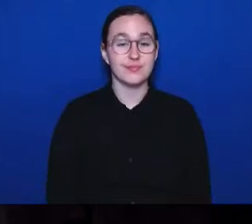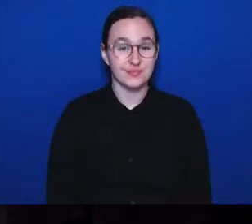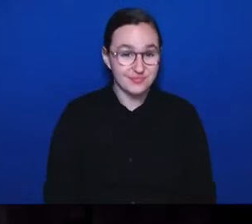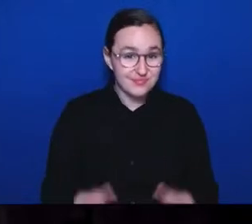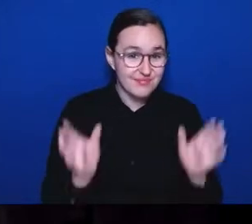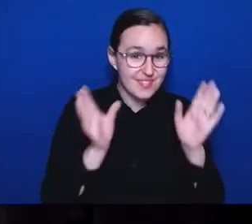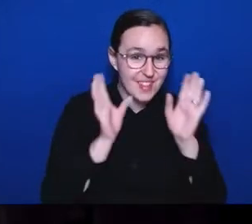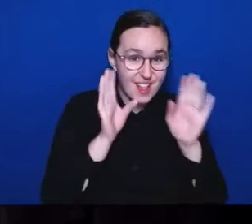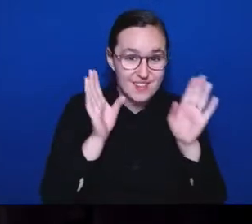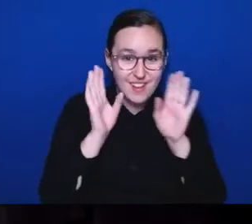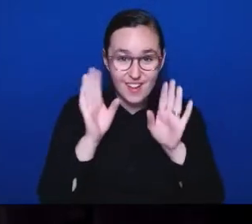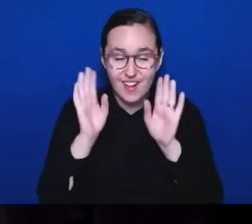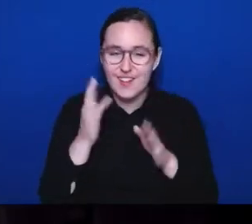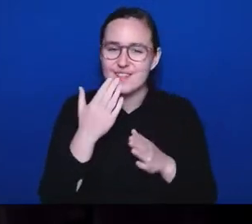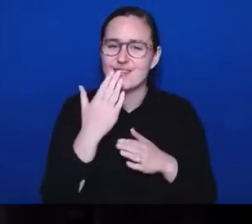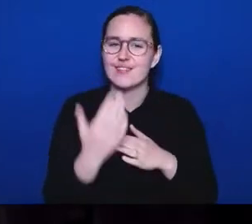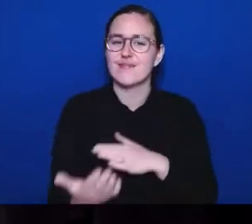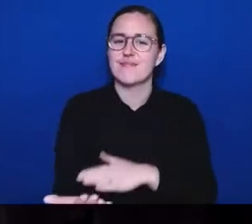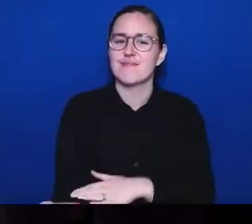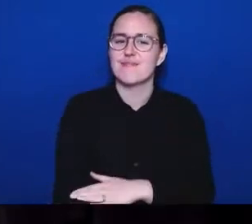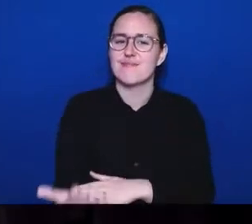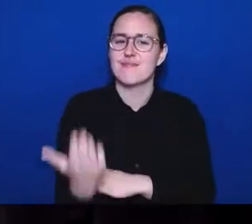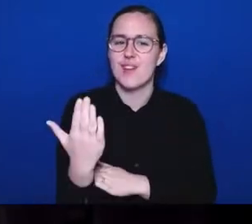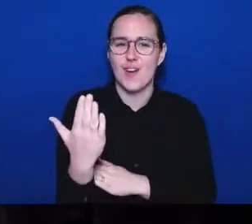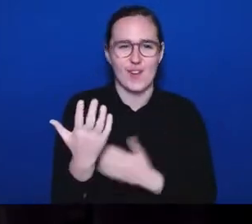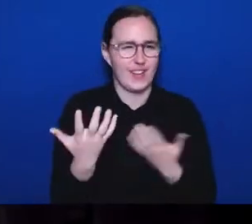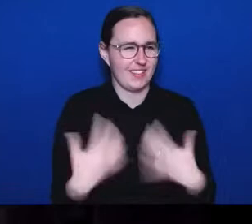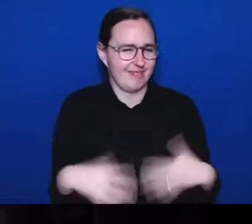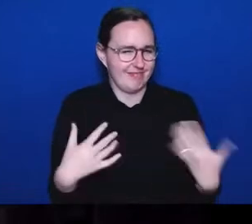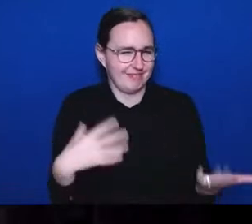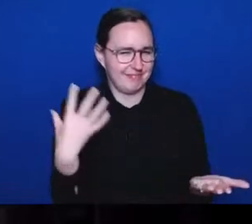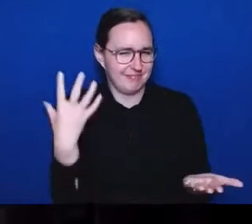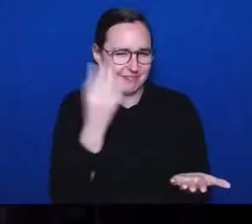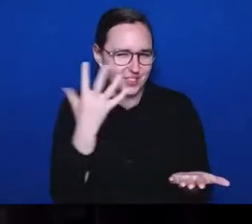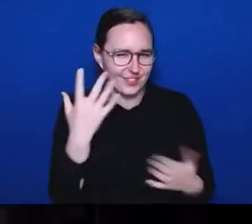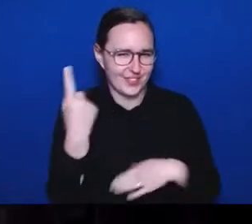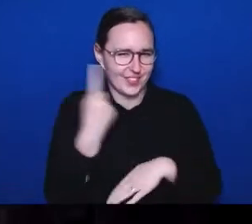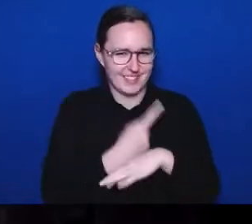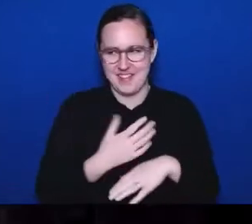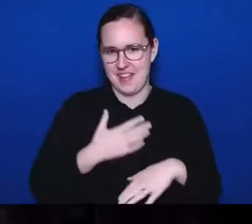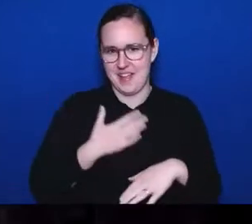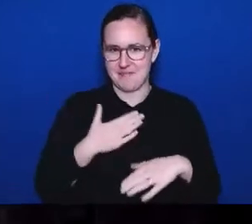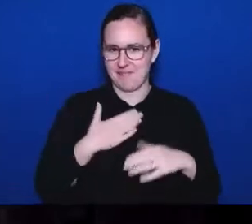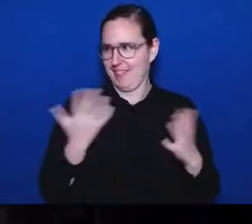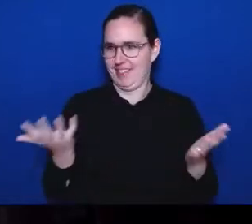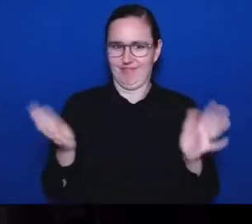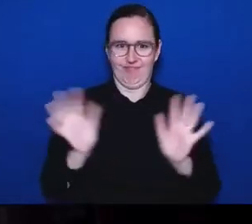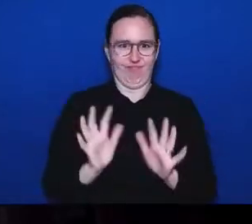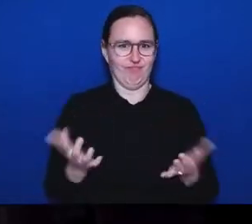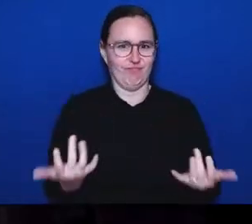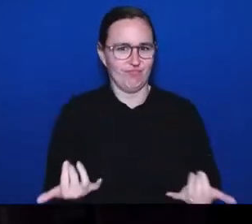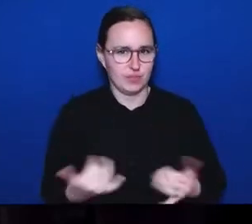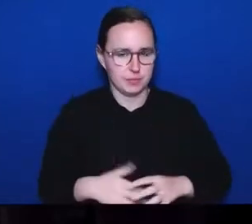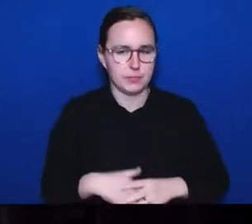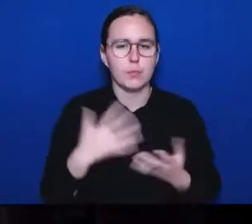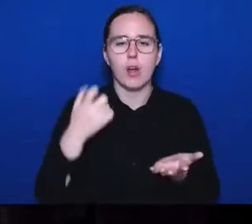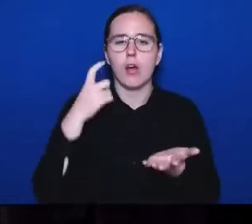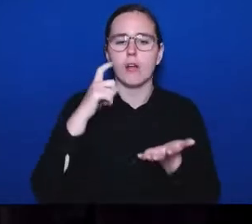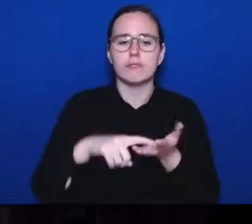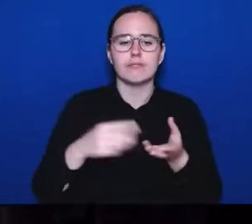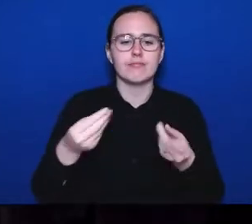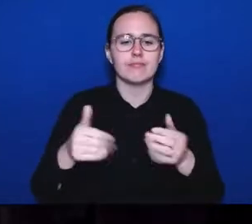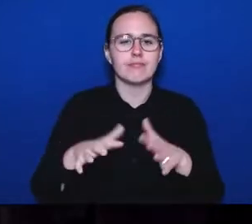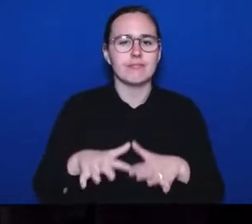for us, I think. And we're very pleased to be here today. I want to respectfully acknowledge the history, customs,